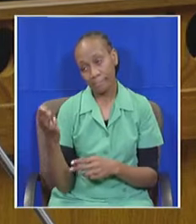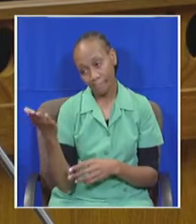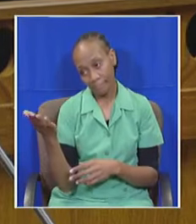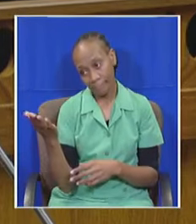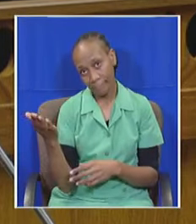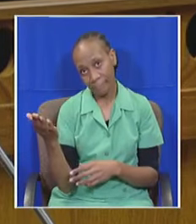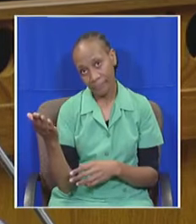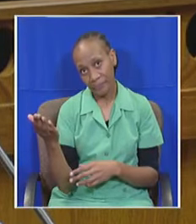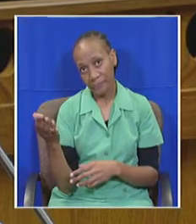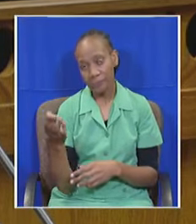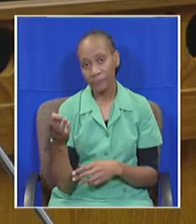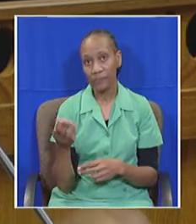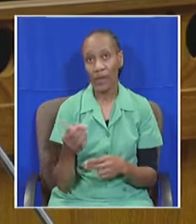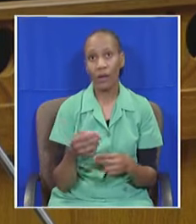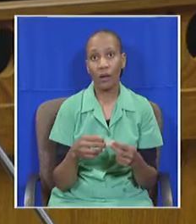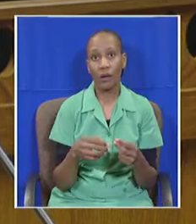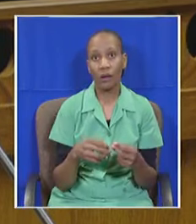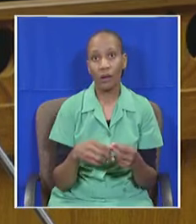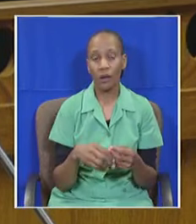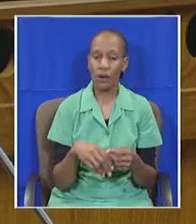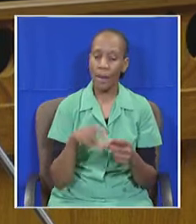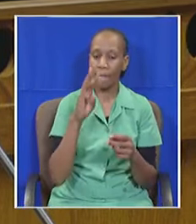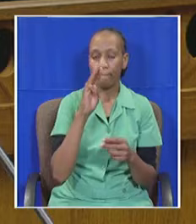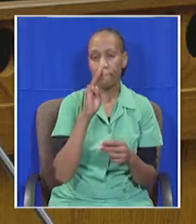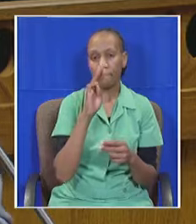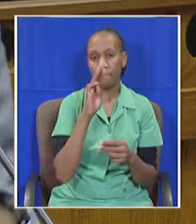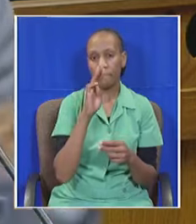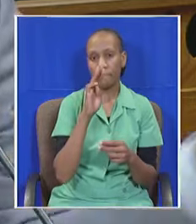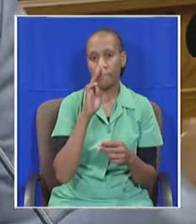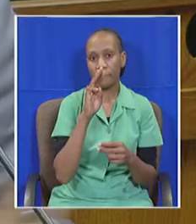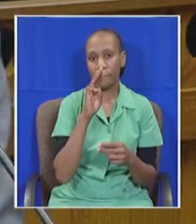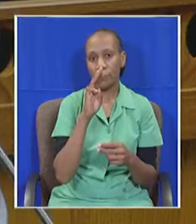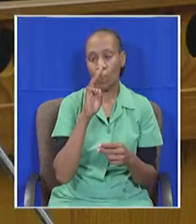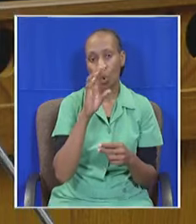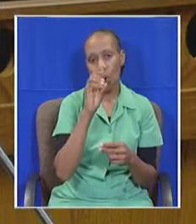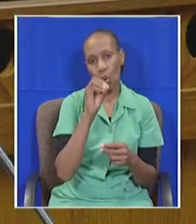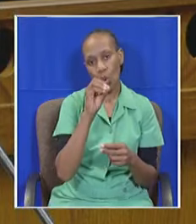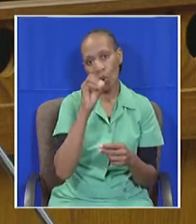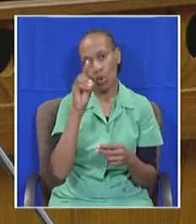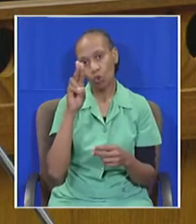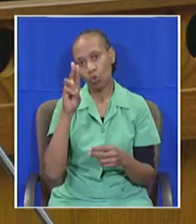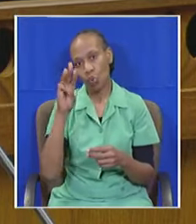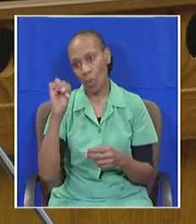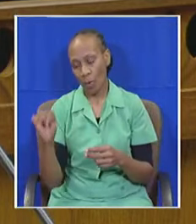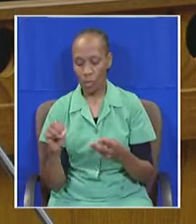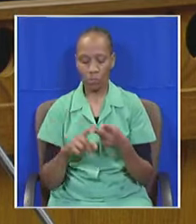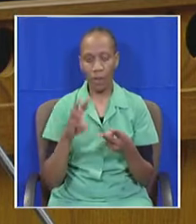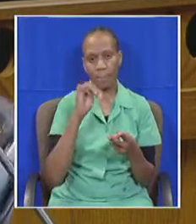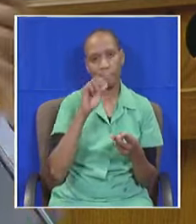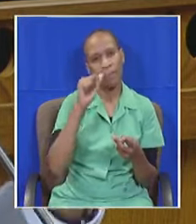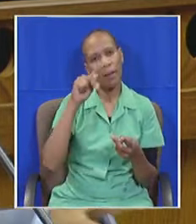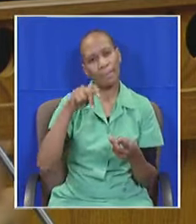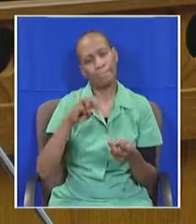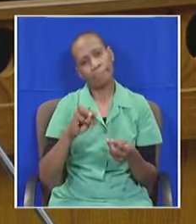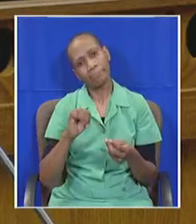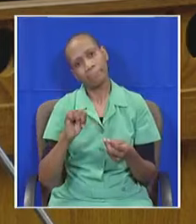Babes Wodumo and Mampincha, young people, we keep young people on the dance floor.